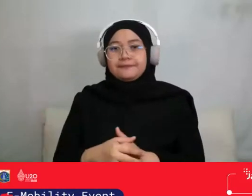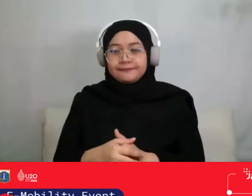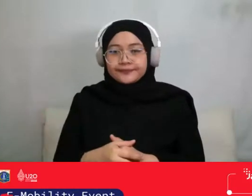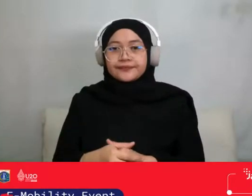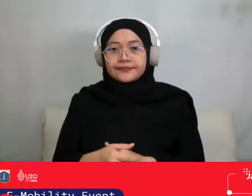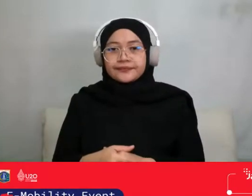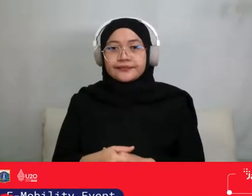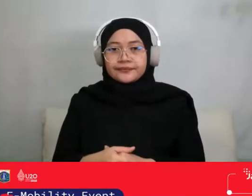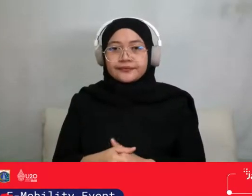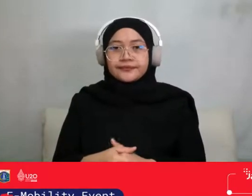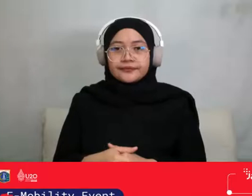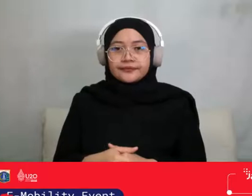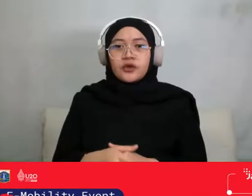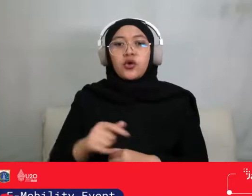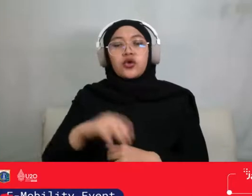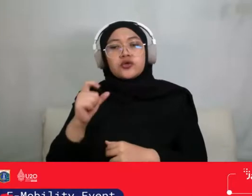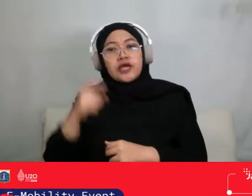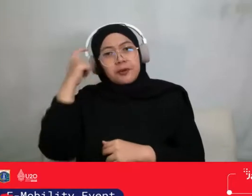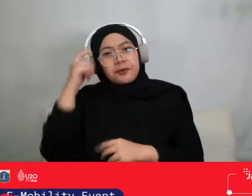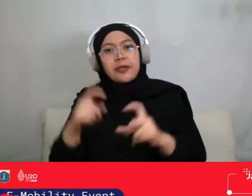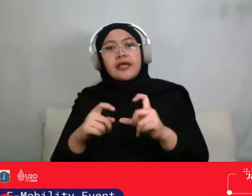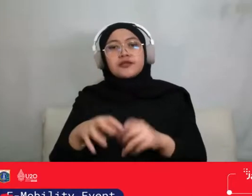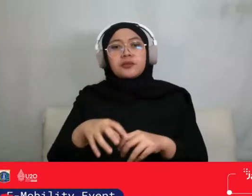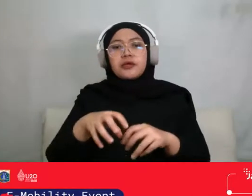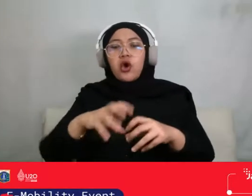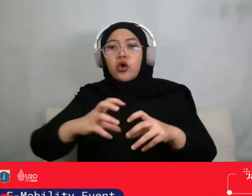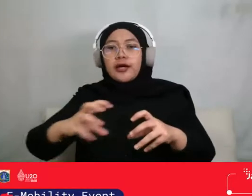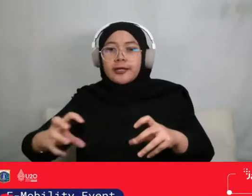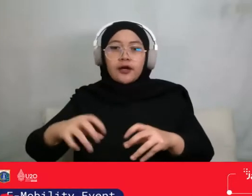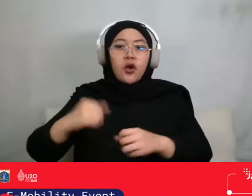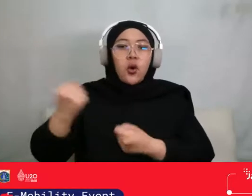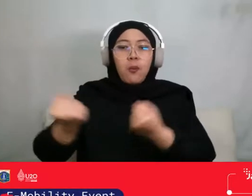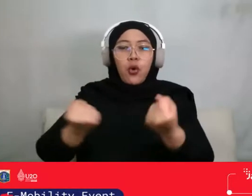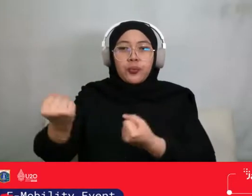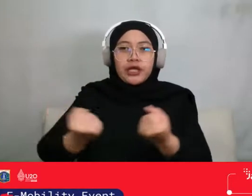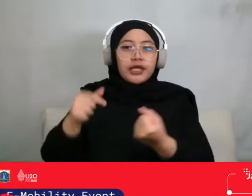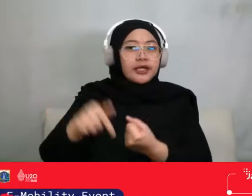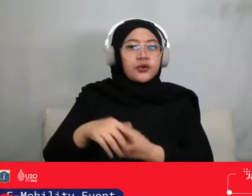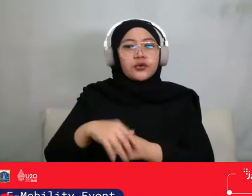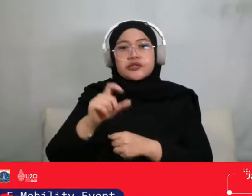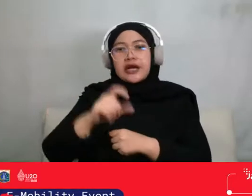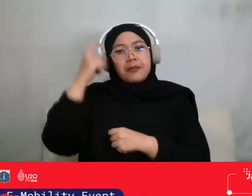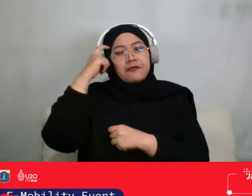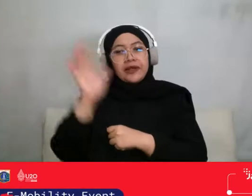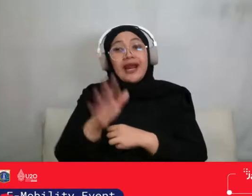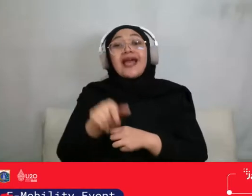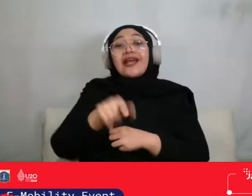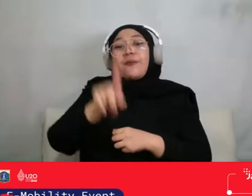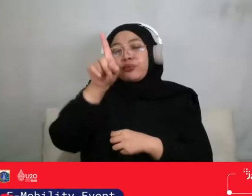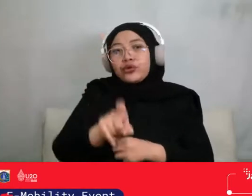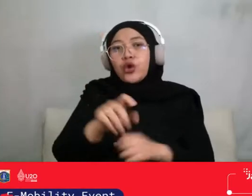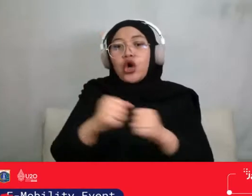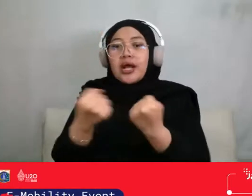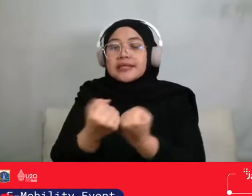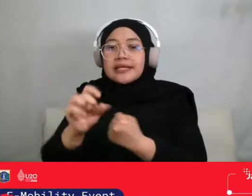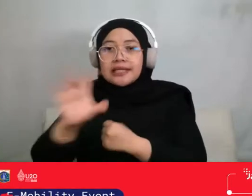So therefore definitely an organized player, a third party is needed to procure and finance and maintain these e-buses, and the operators could